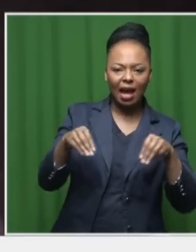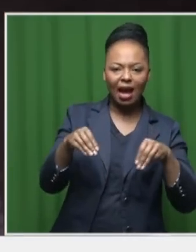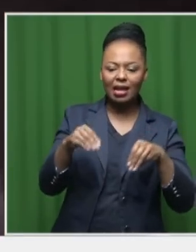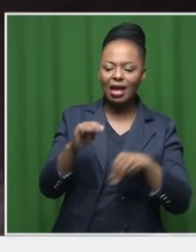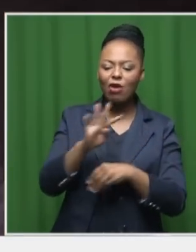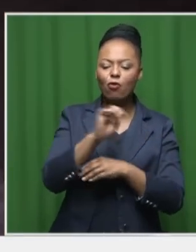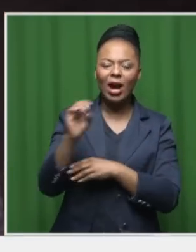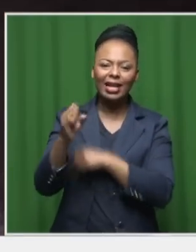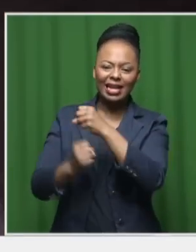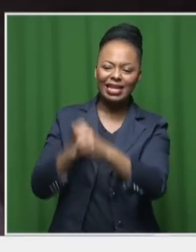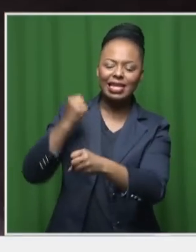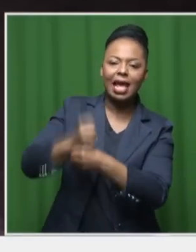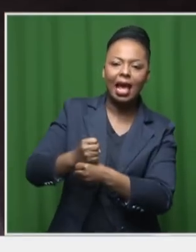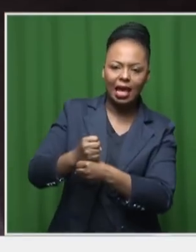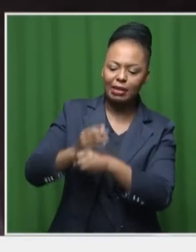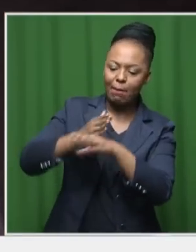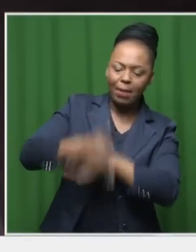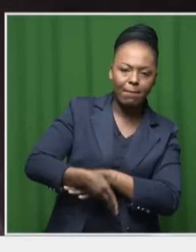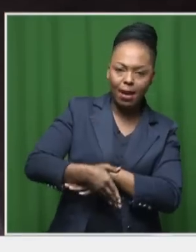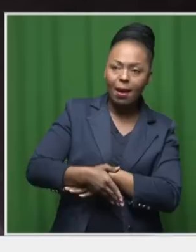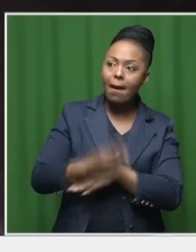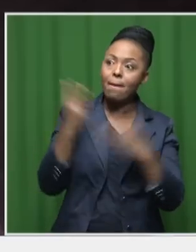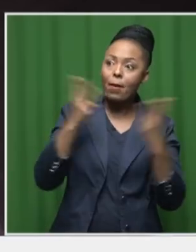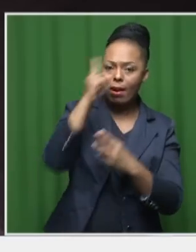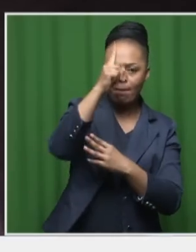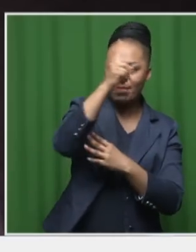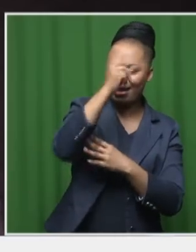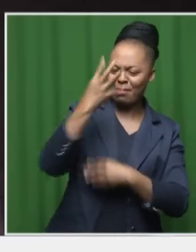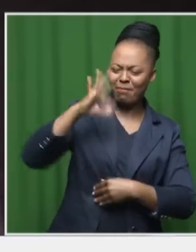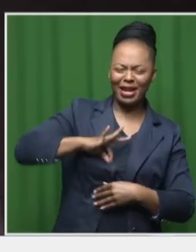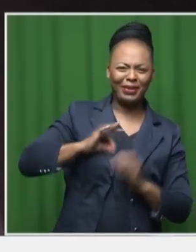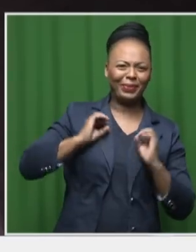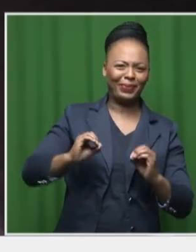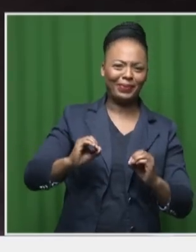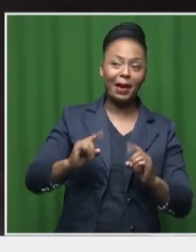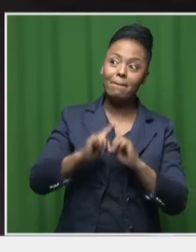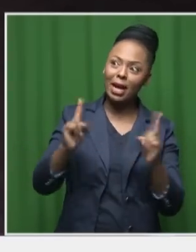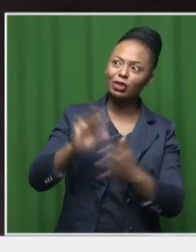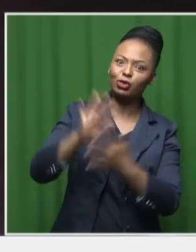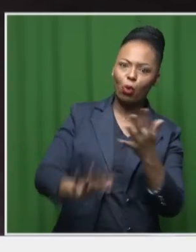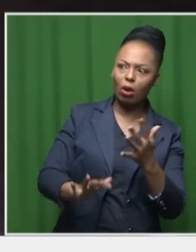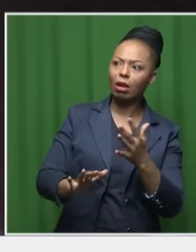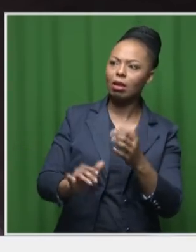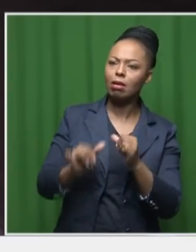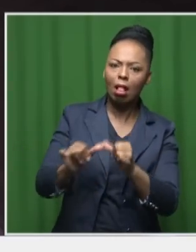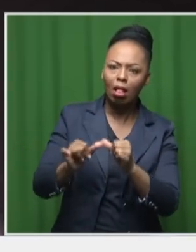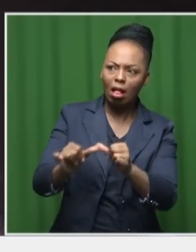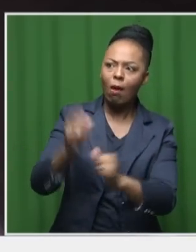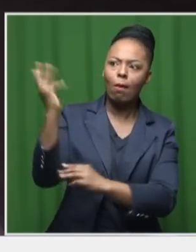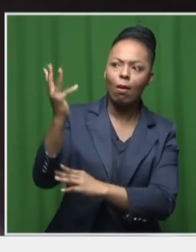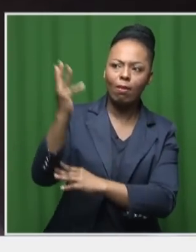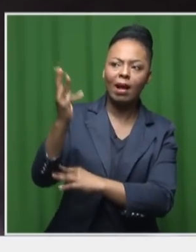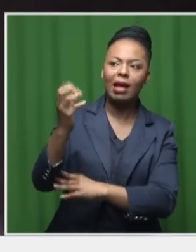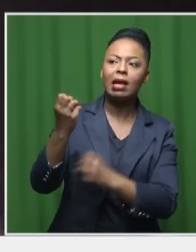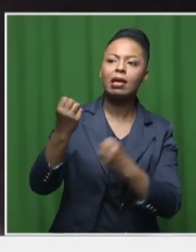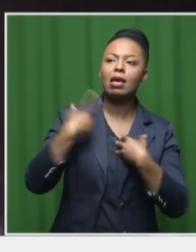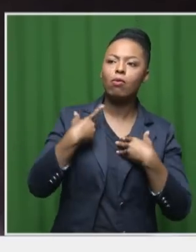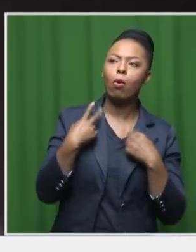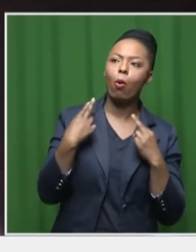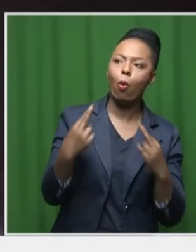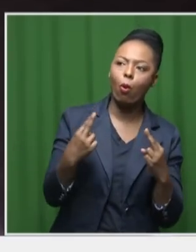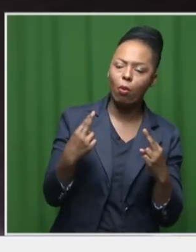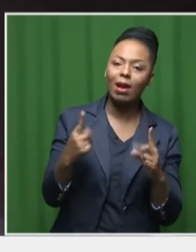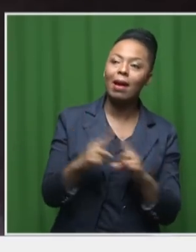years, black people have not benefited from this. And this kind of stories continue and give us hope, where the design is